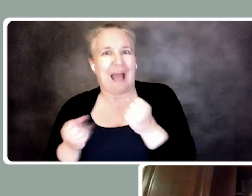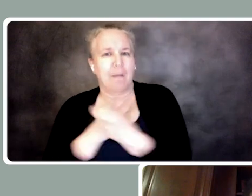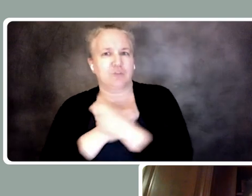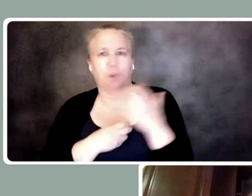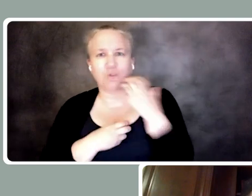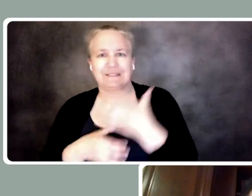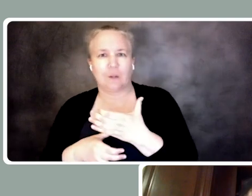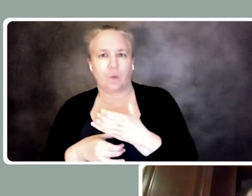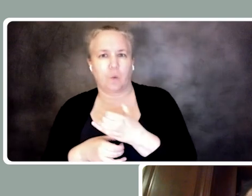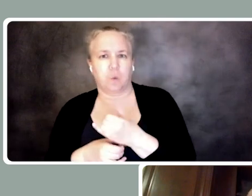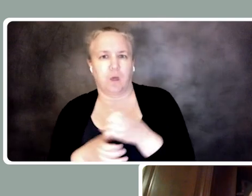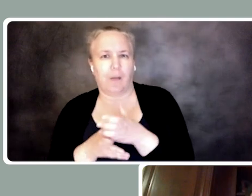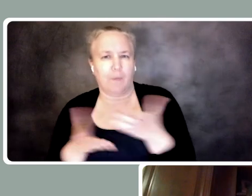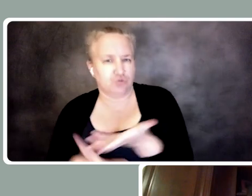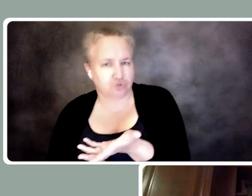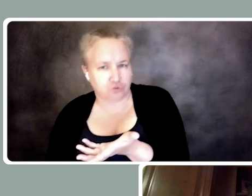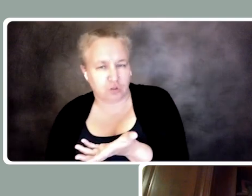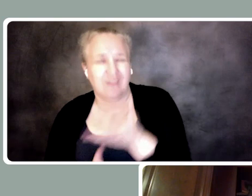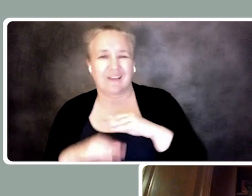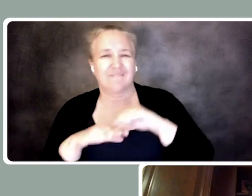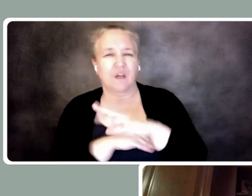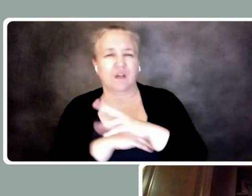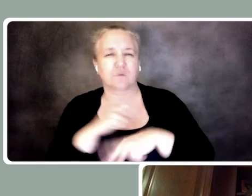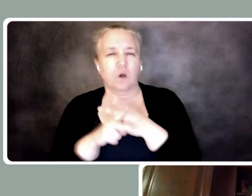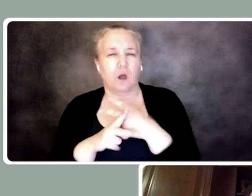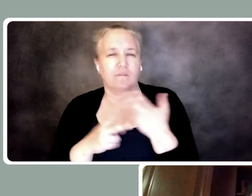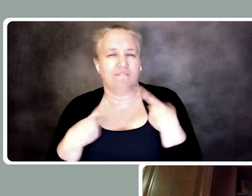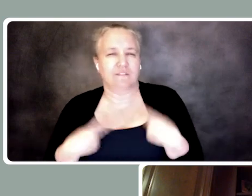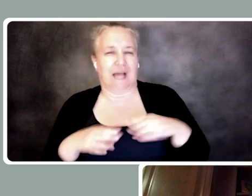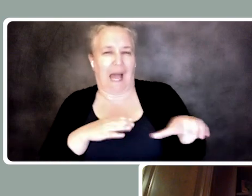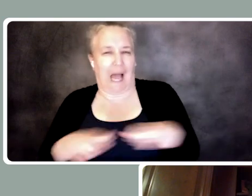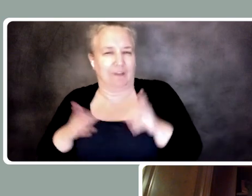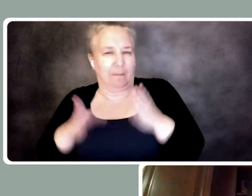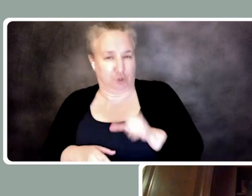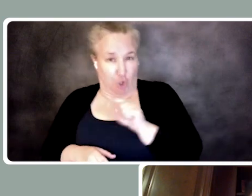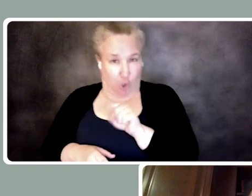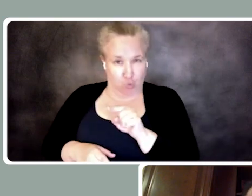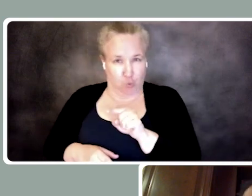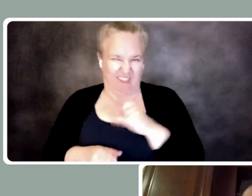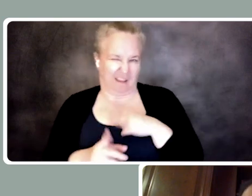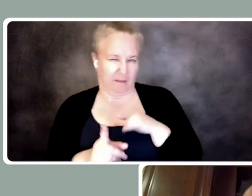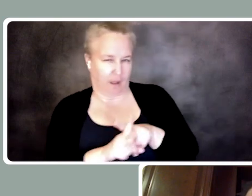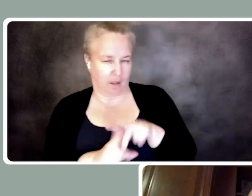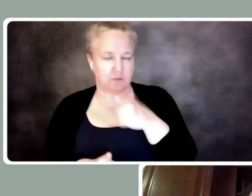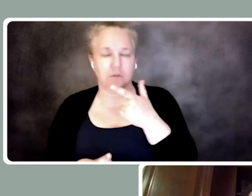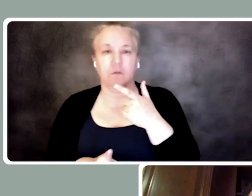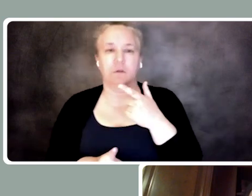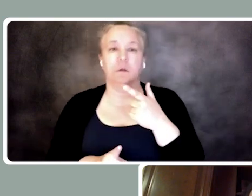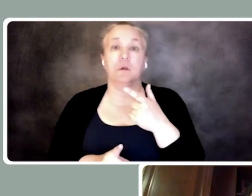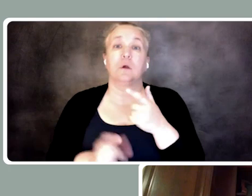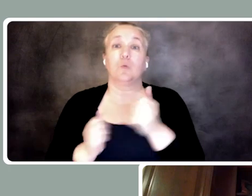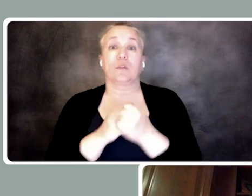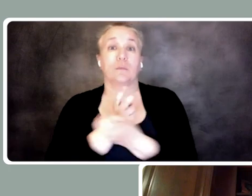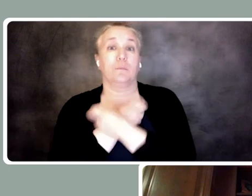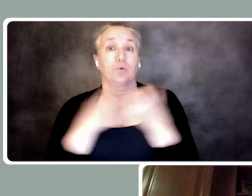Family history does play in, what kind of physically active person you are does play in. Maintaining bone health